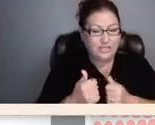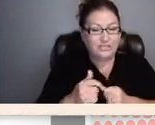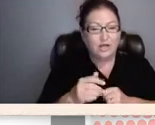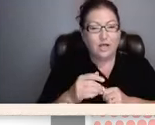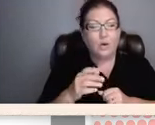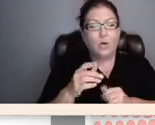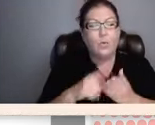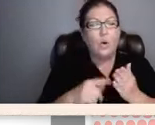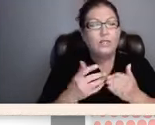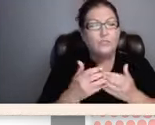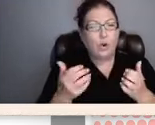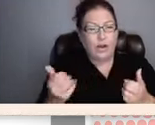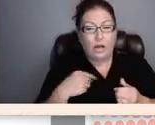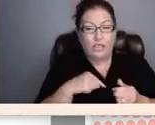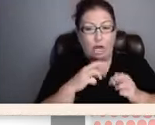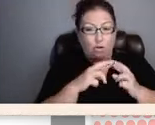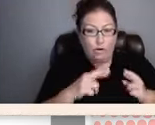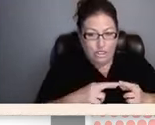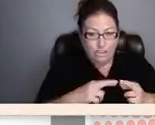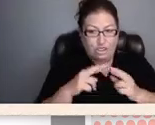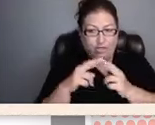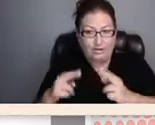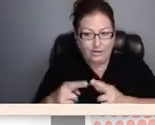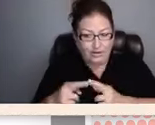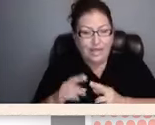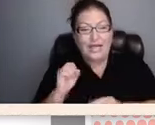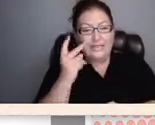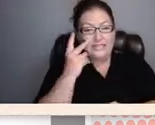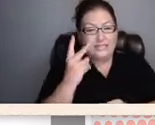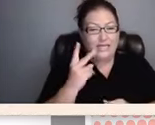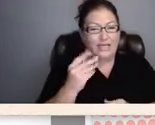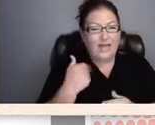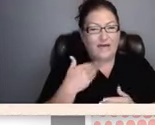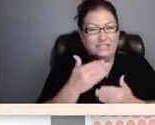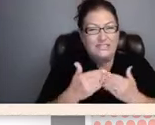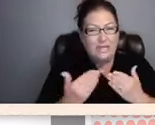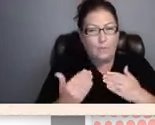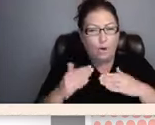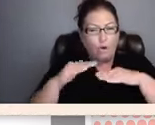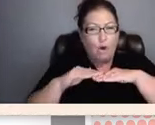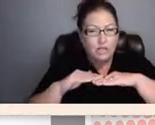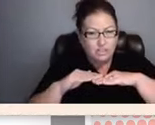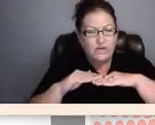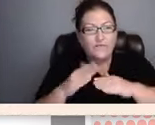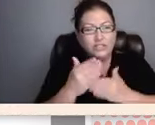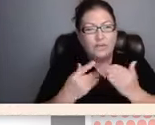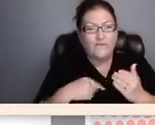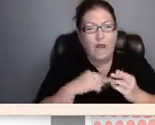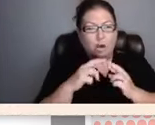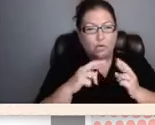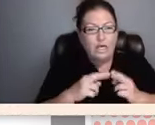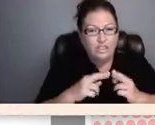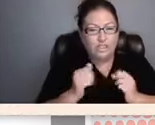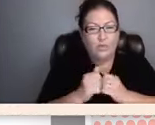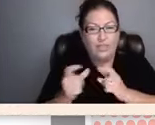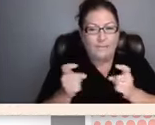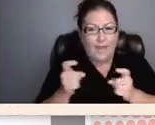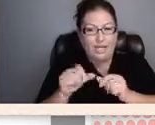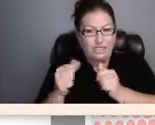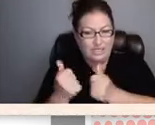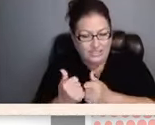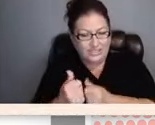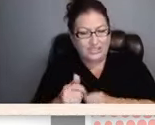our regions. So you can see there's some crossover in some of our regions with managing entities. And then the